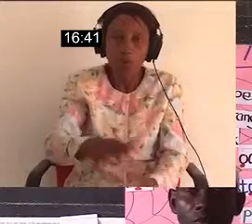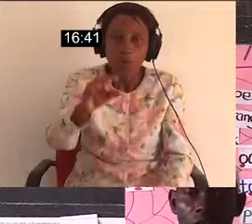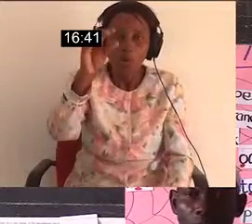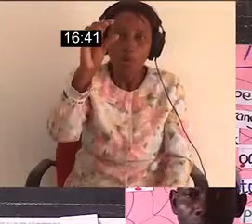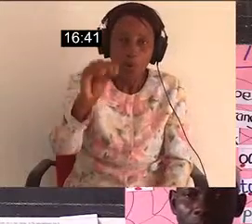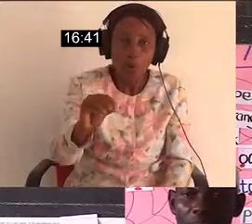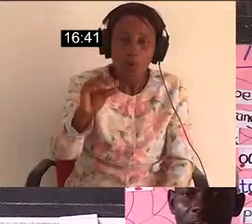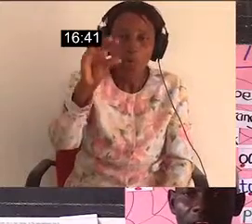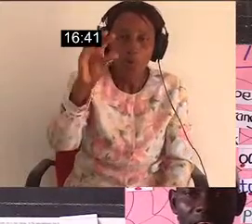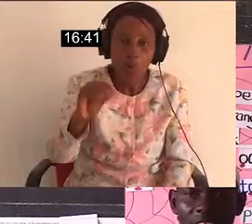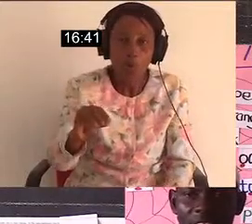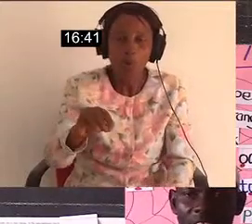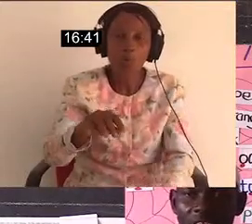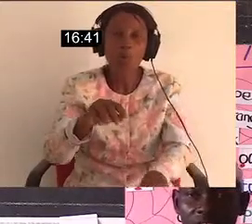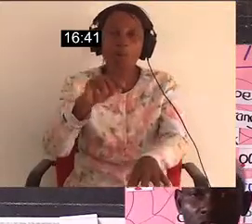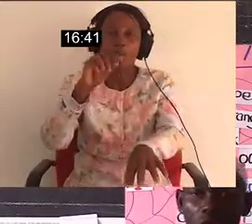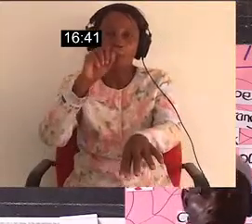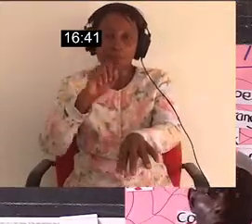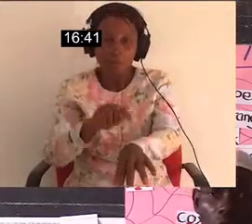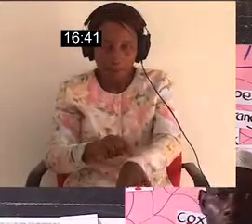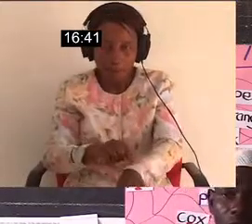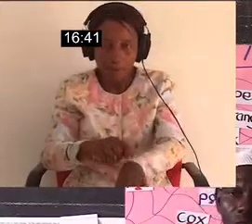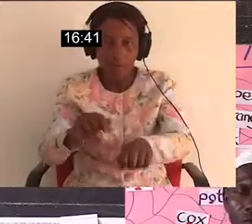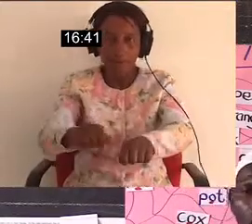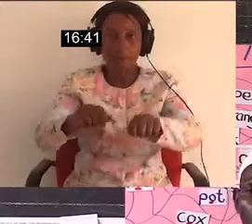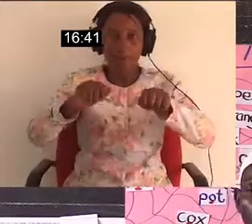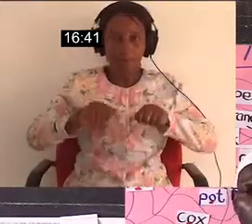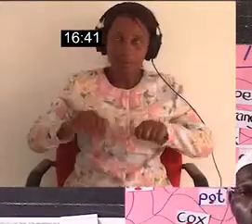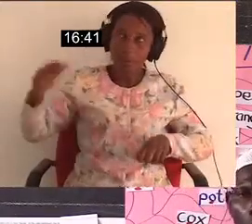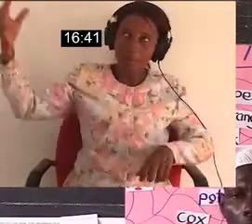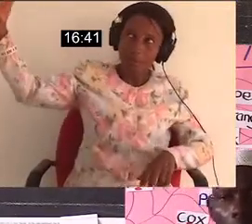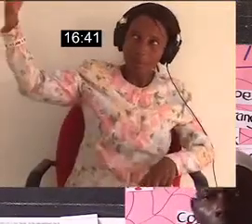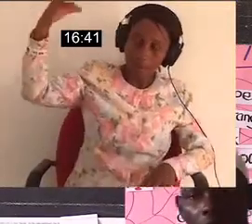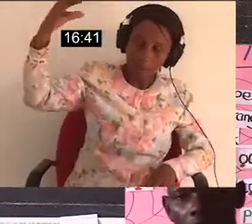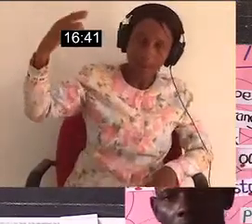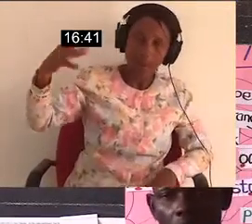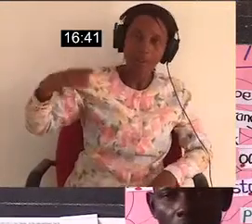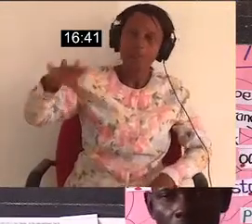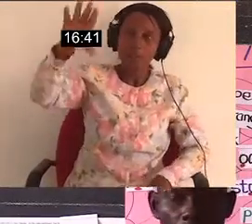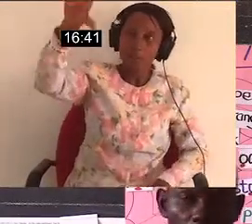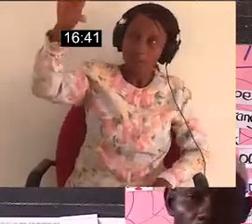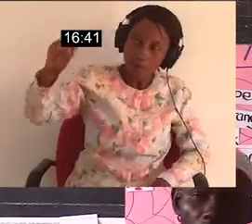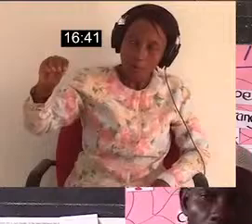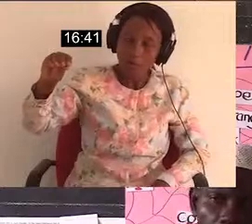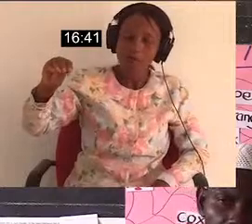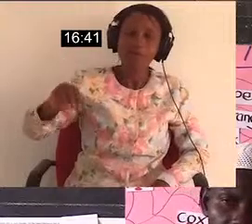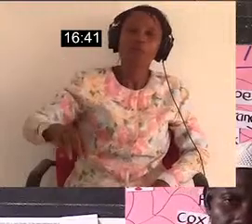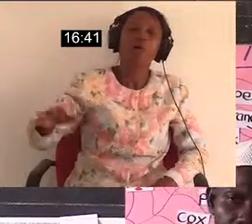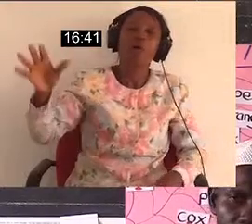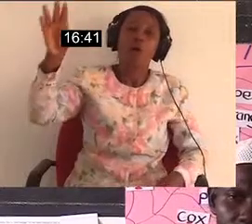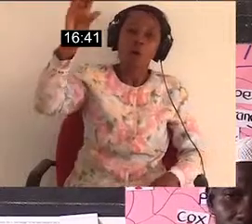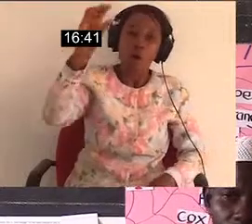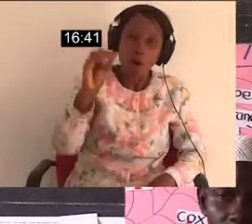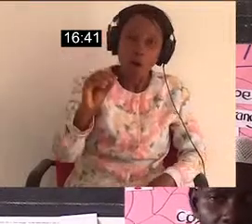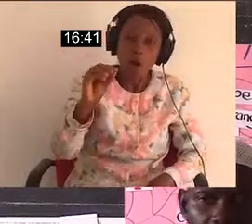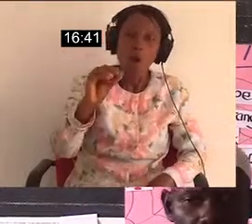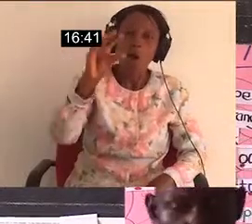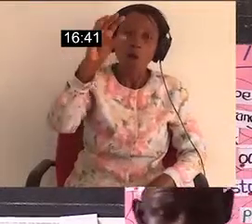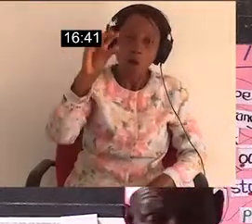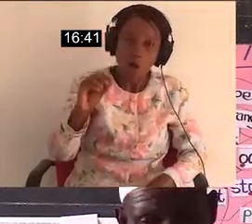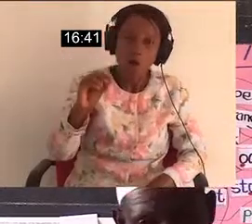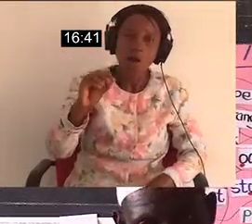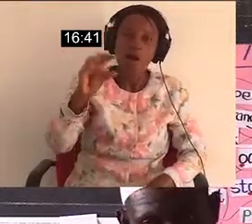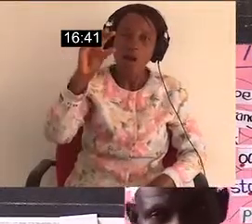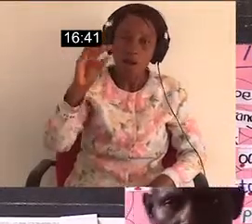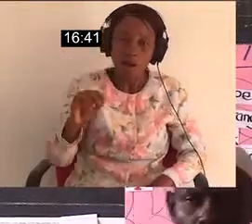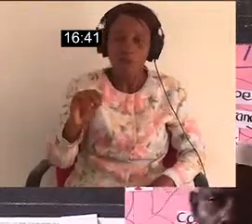Time for bed, the lights go off. O, O, O, O, O. Are we